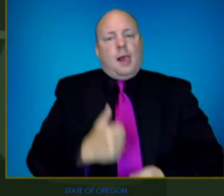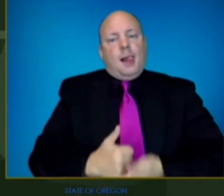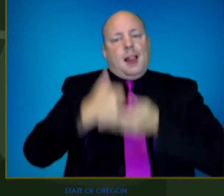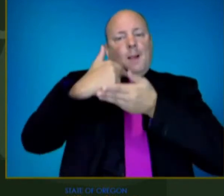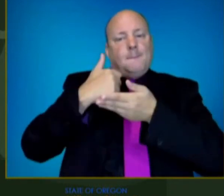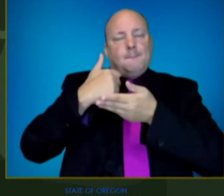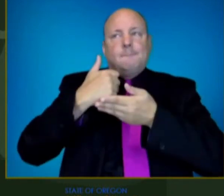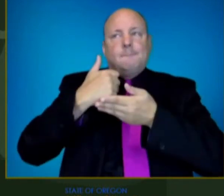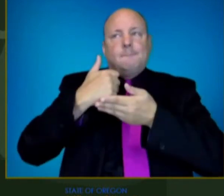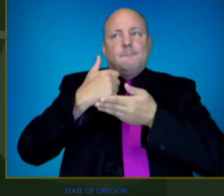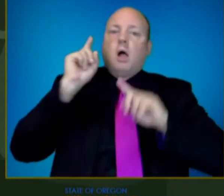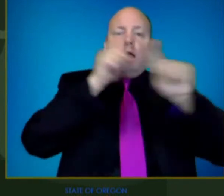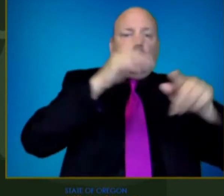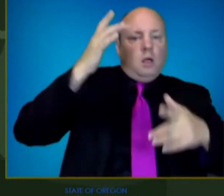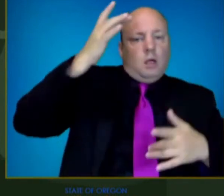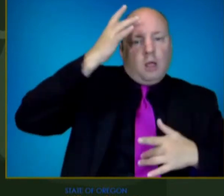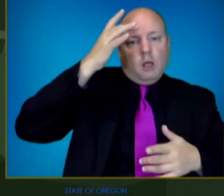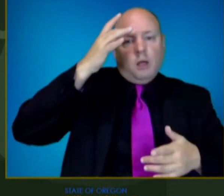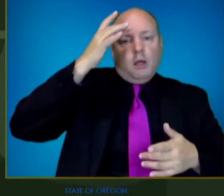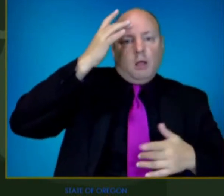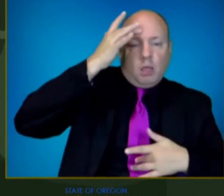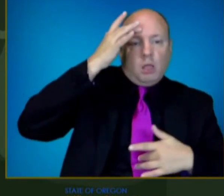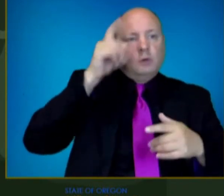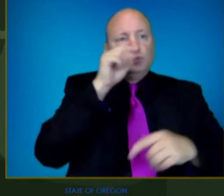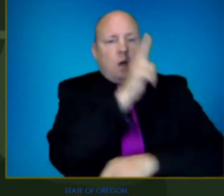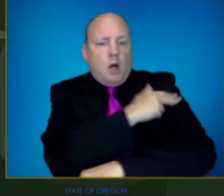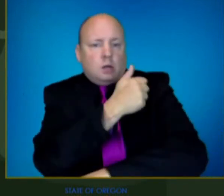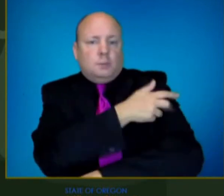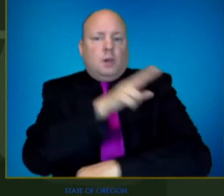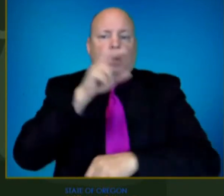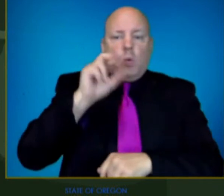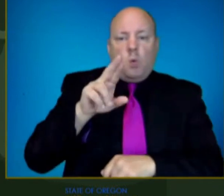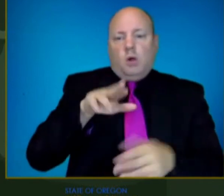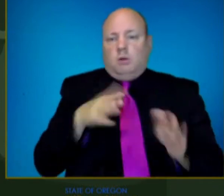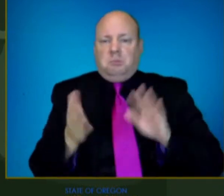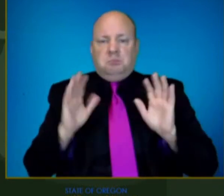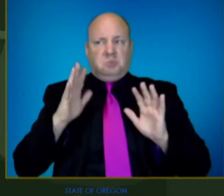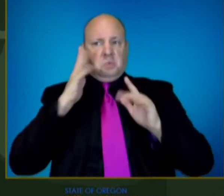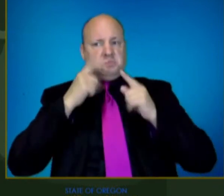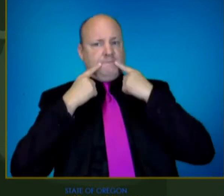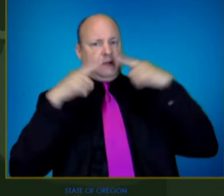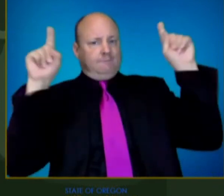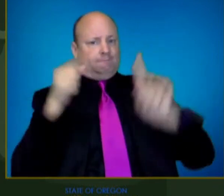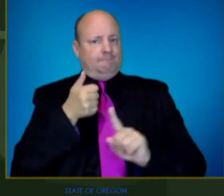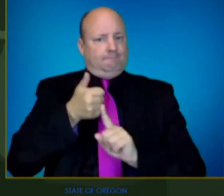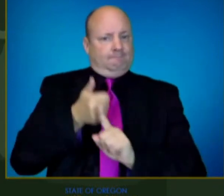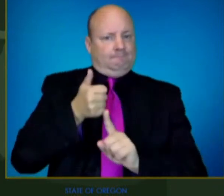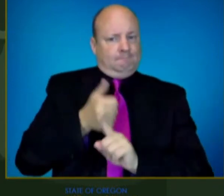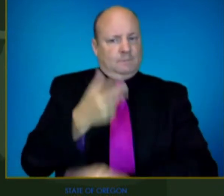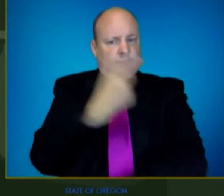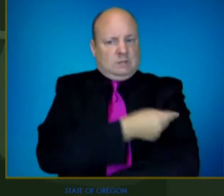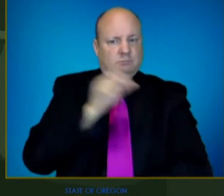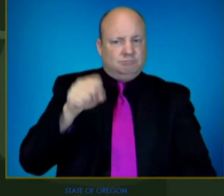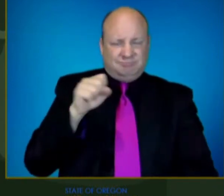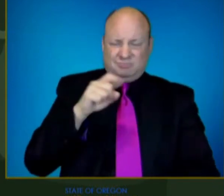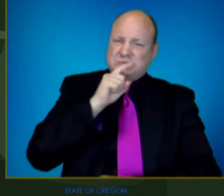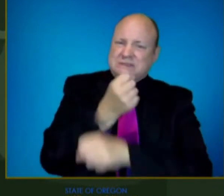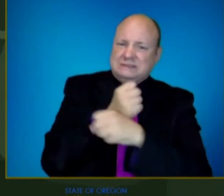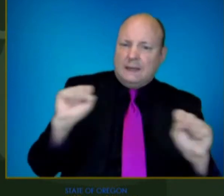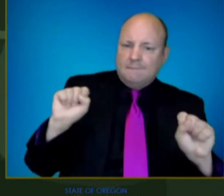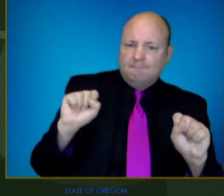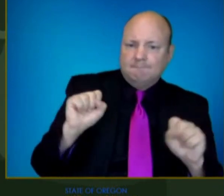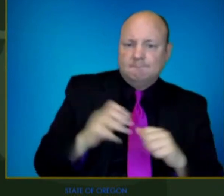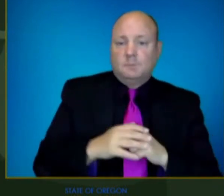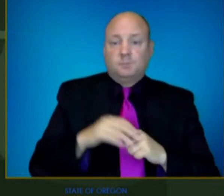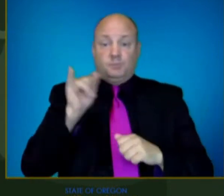highly effective against COVID-19, including the Delta variant. The sooner you get vaccinated, the sooner you and others around you, such as younger